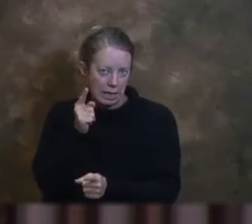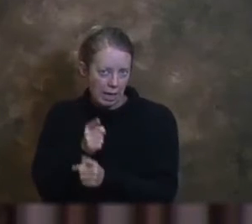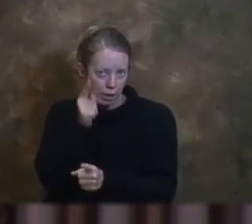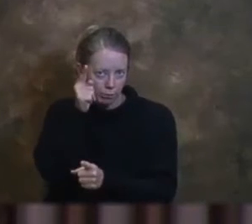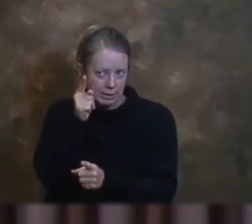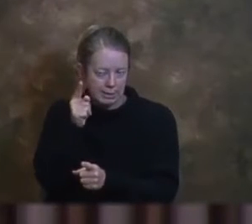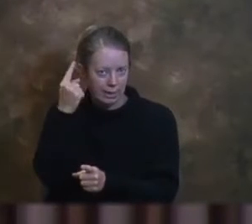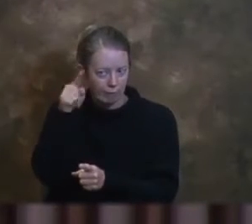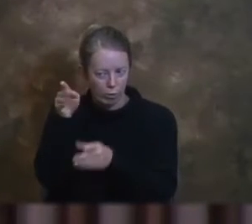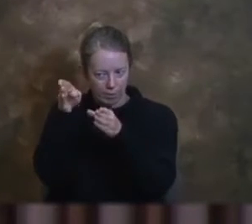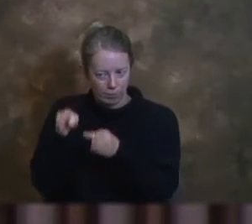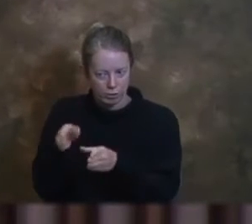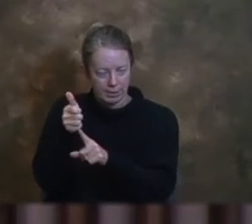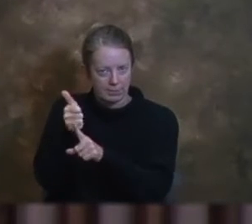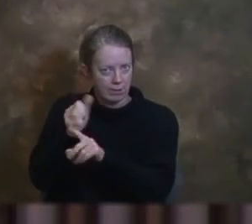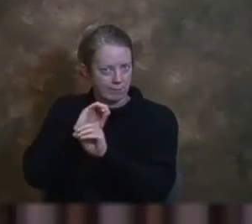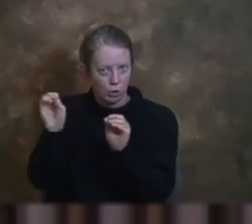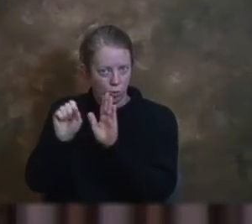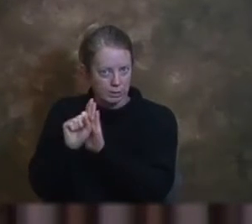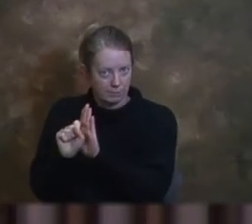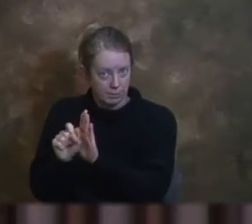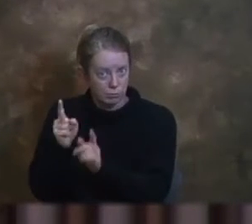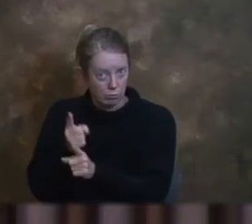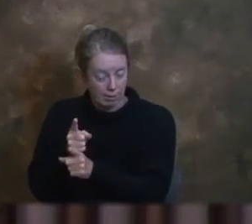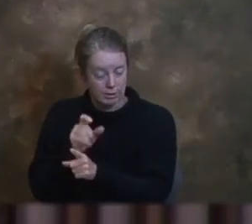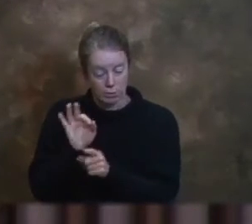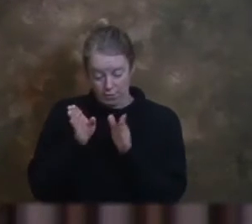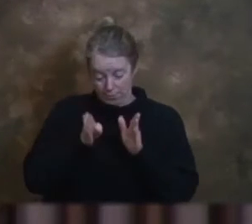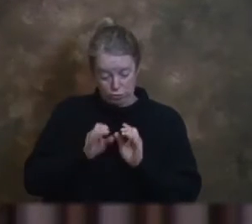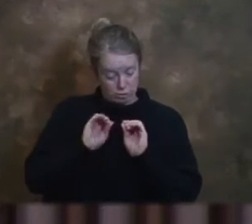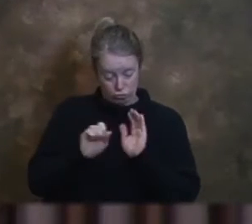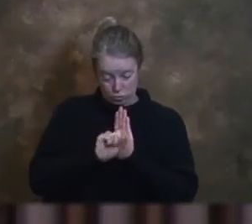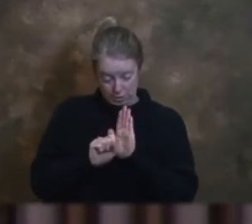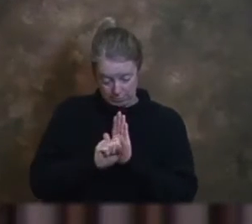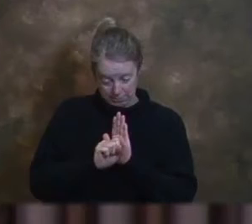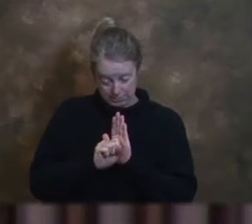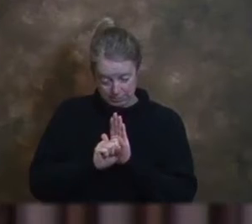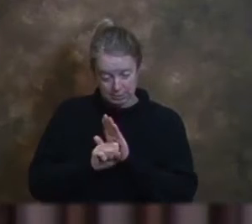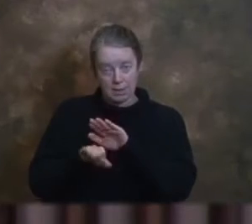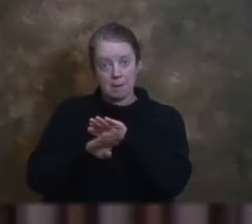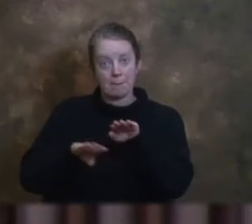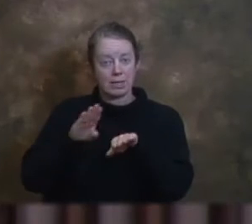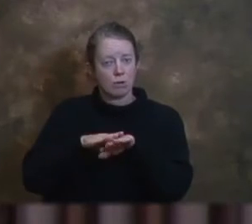doesn't have symptoms, right? If a person doesn't have symptoms, based on what we understand about the